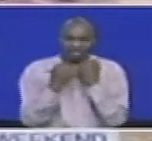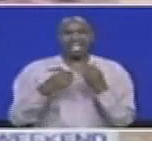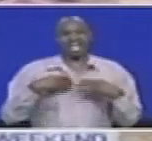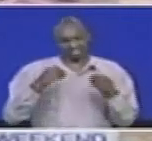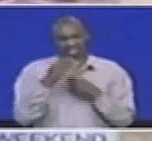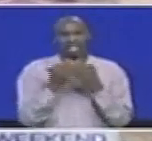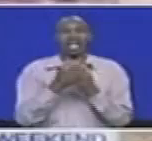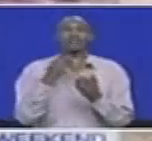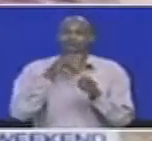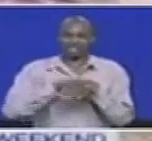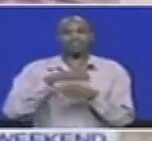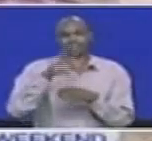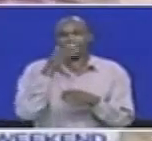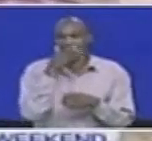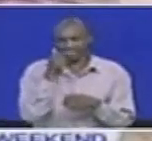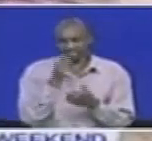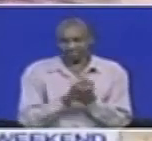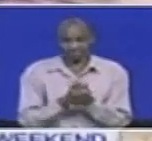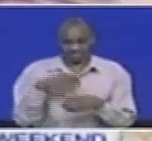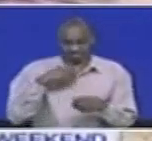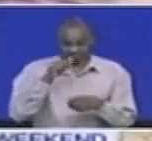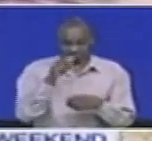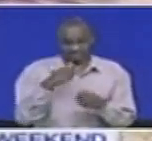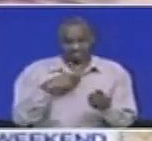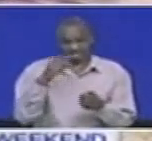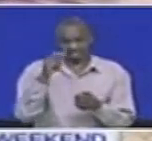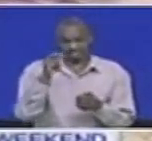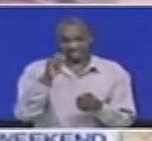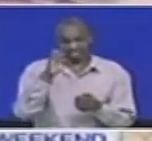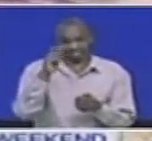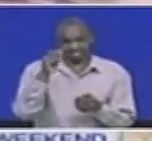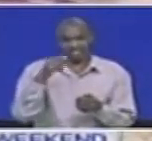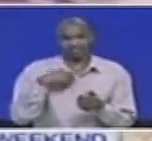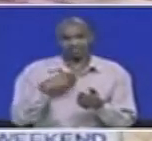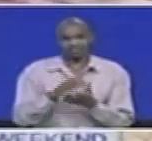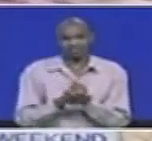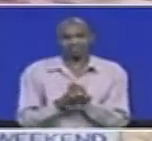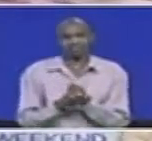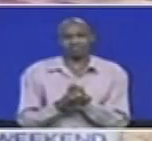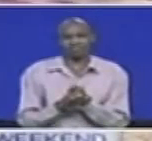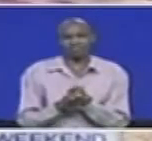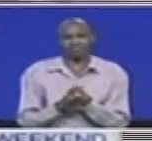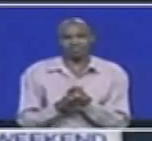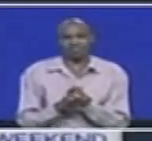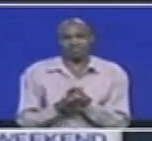you get to get. Marcy Kandia, KTN, Iten, Elgeyo Marakwet County.